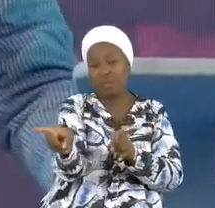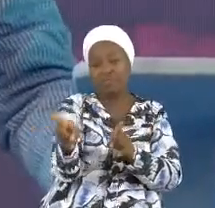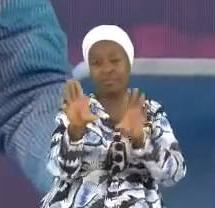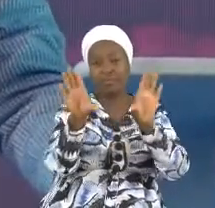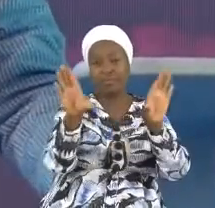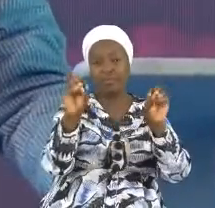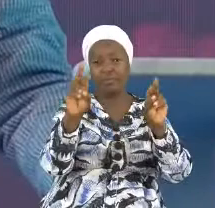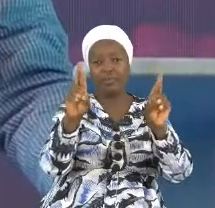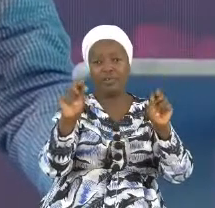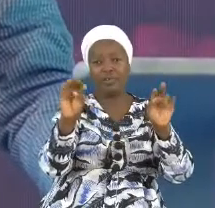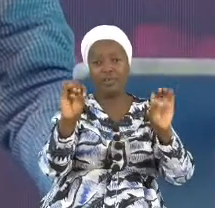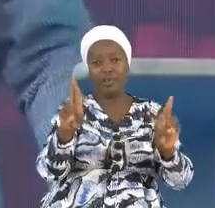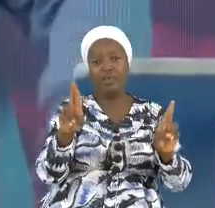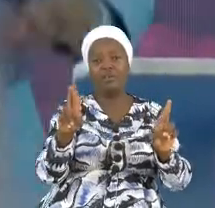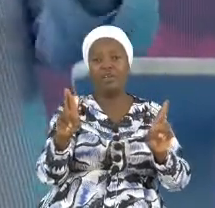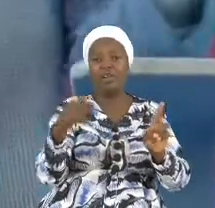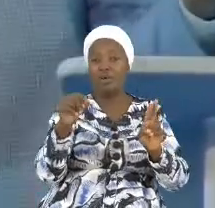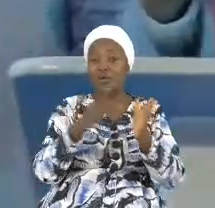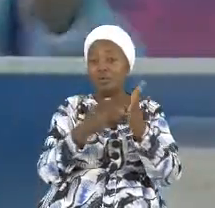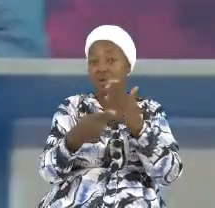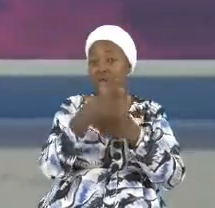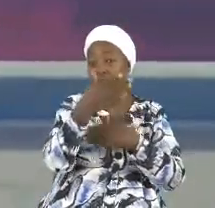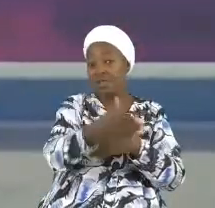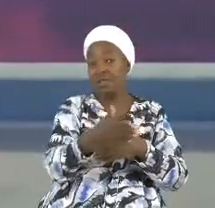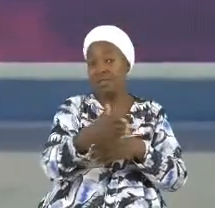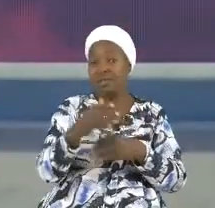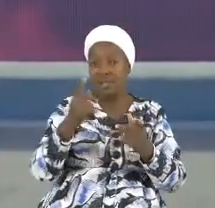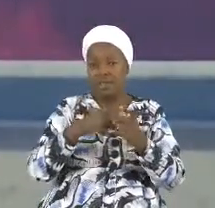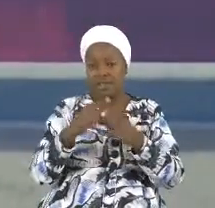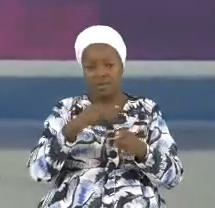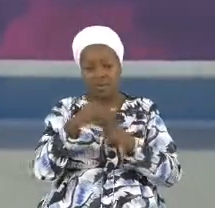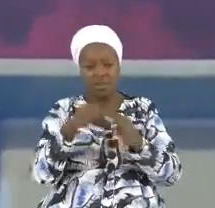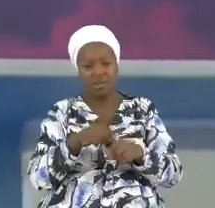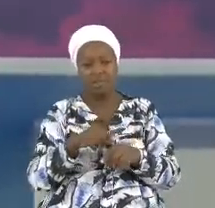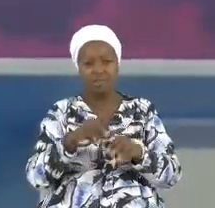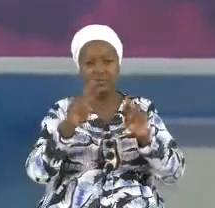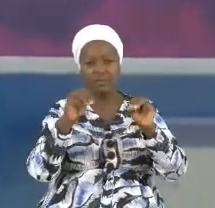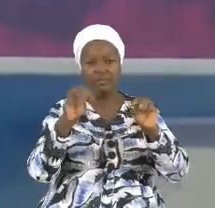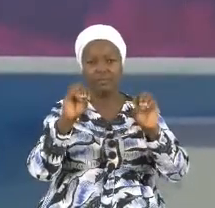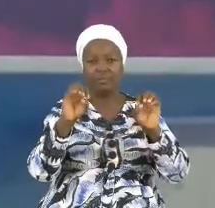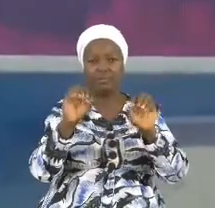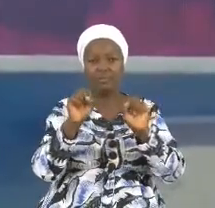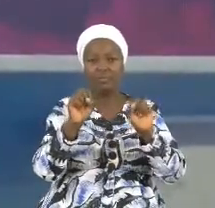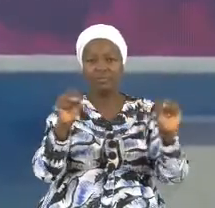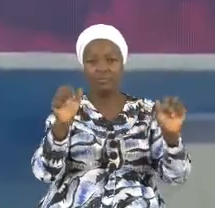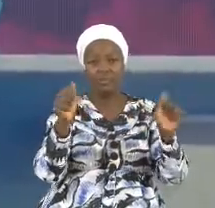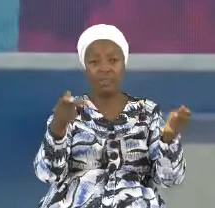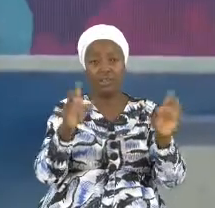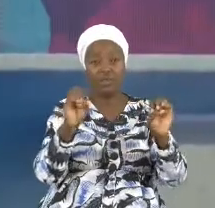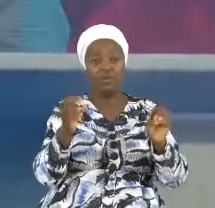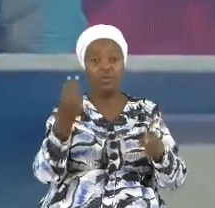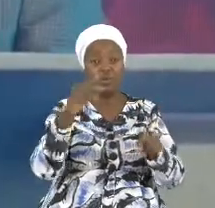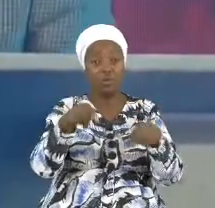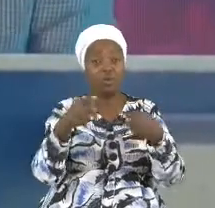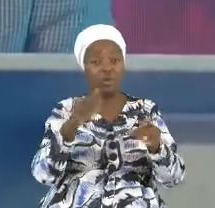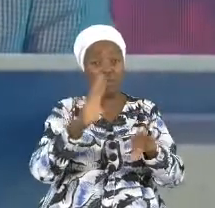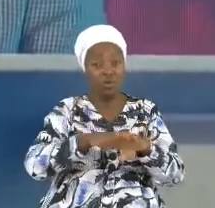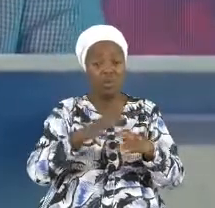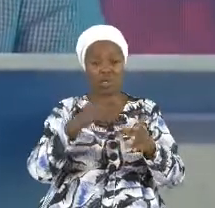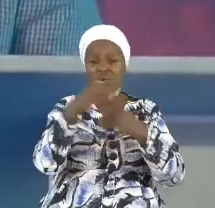there. When the message was going on, like boys, they were just enjoying themselves. But among